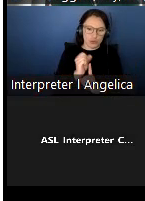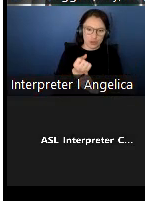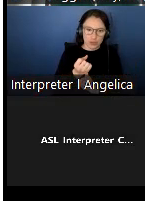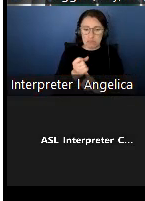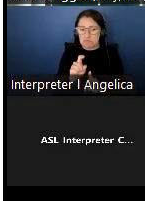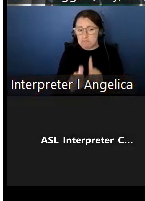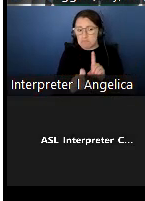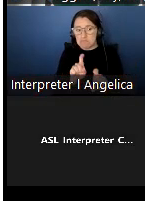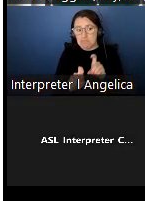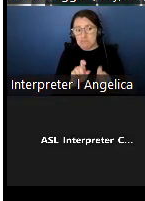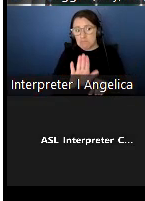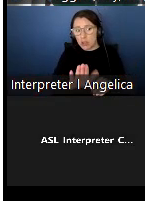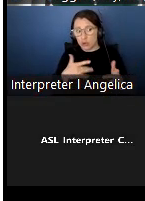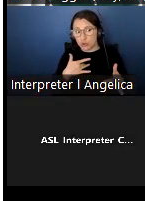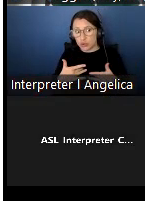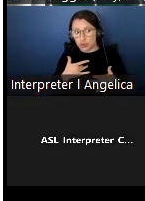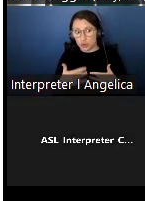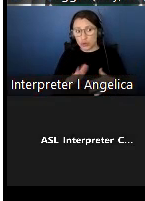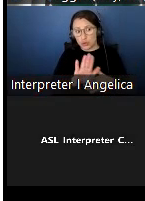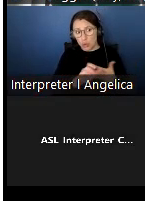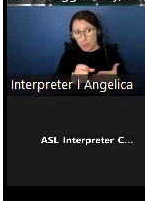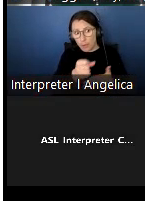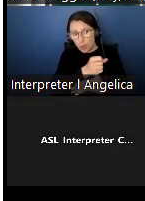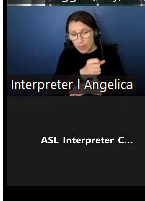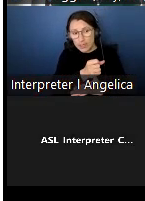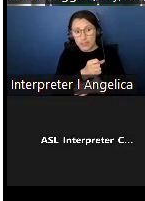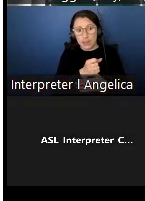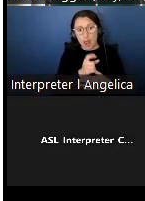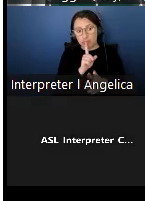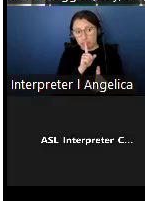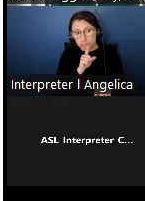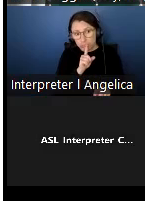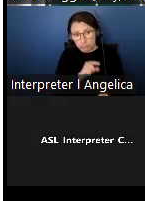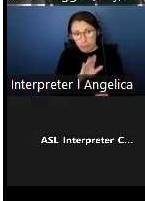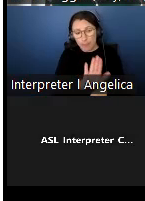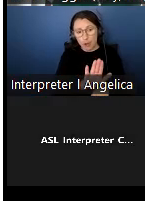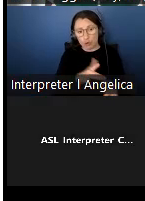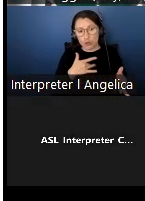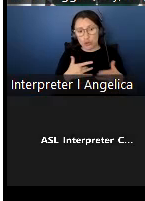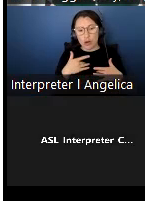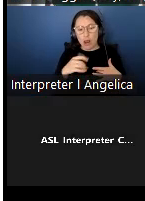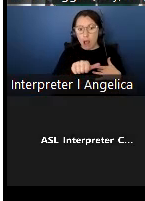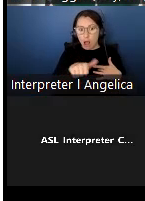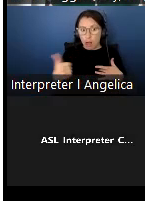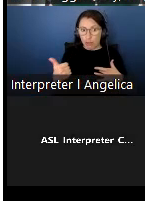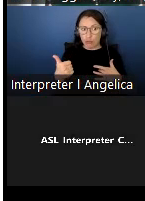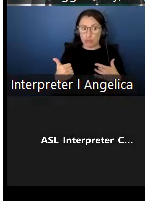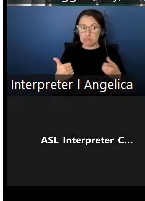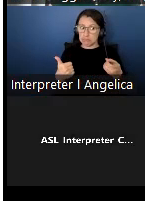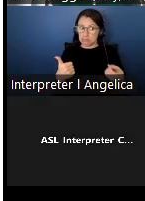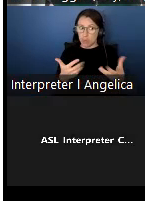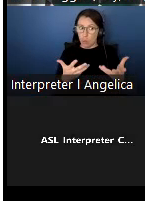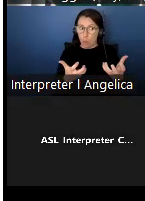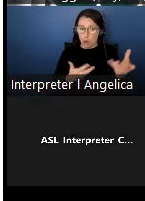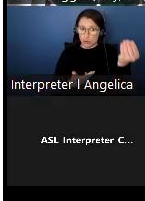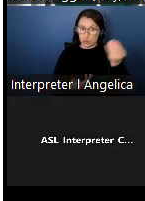concerns, their priorities in addressing those concerns, and anything else that they want us to know. It